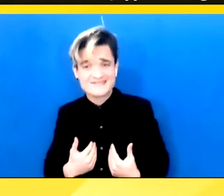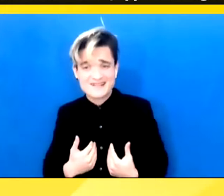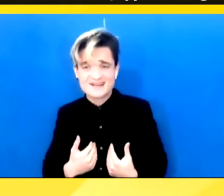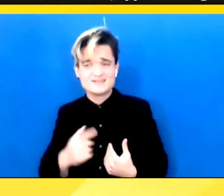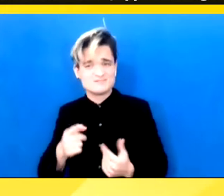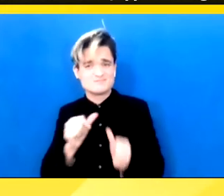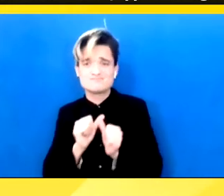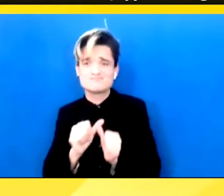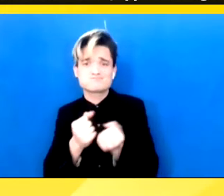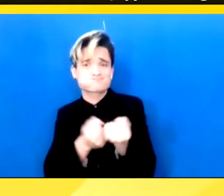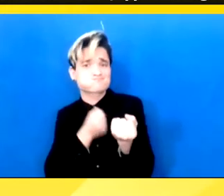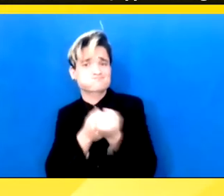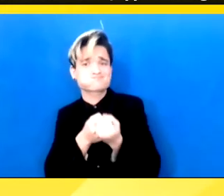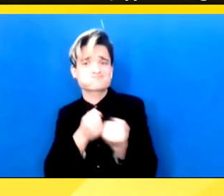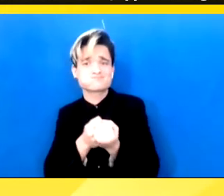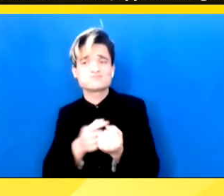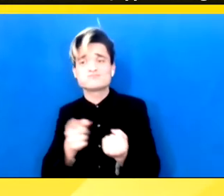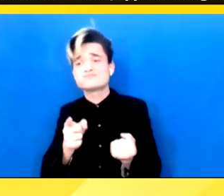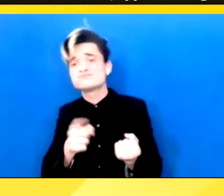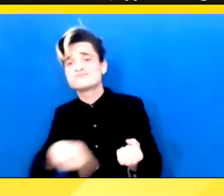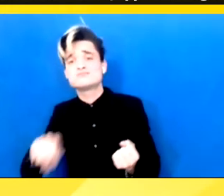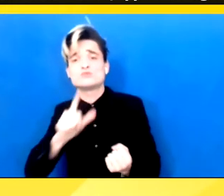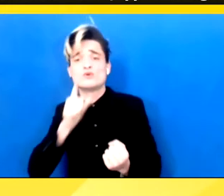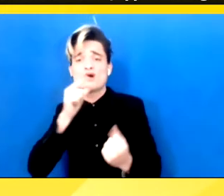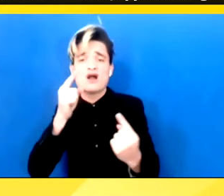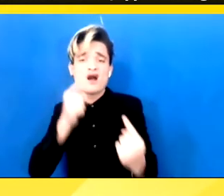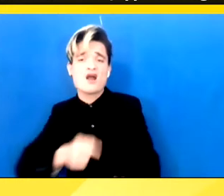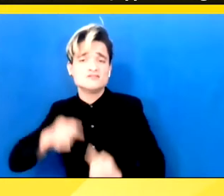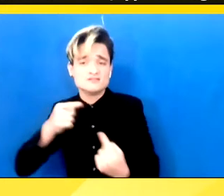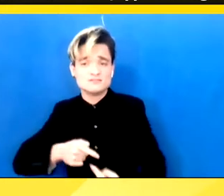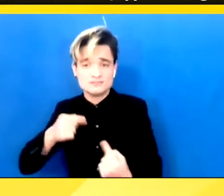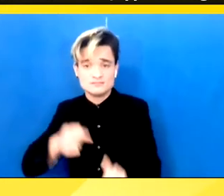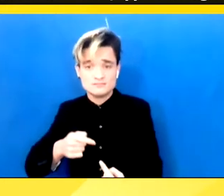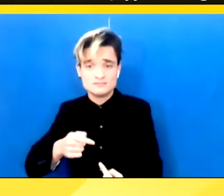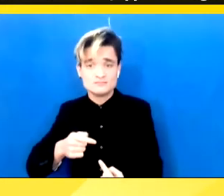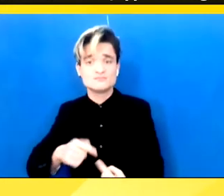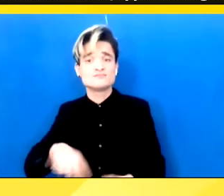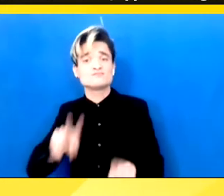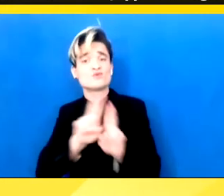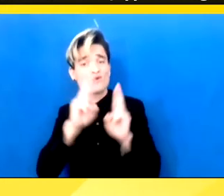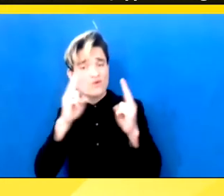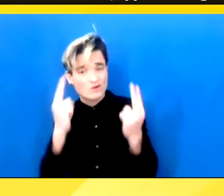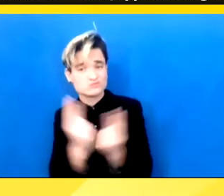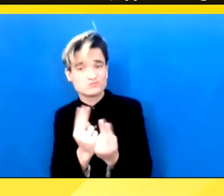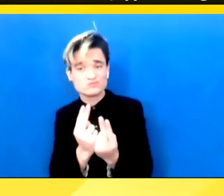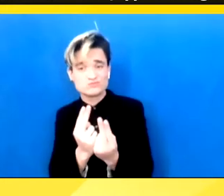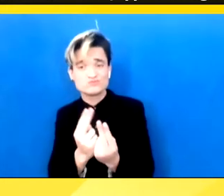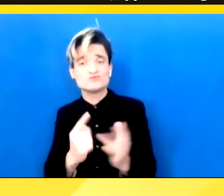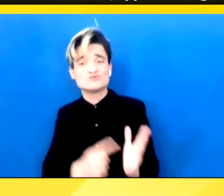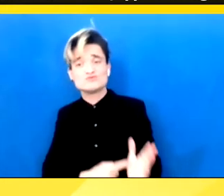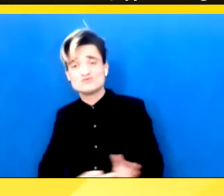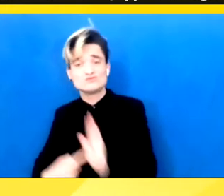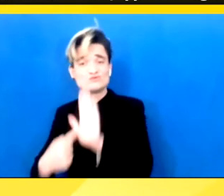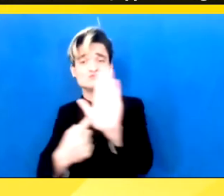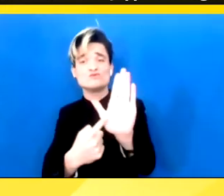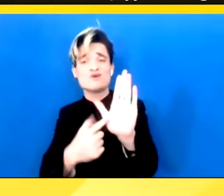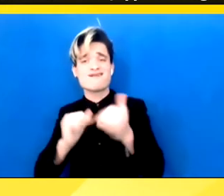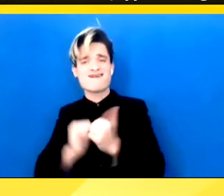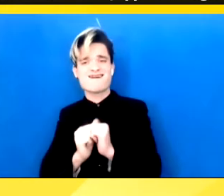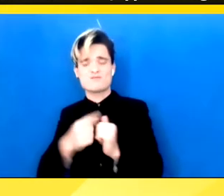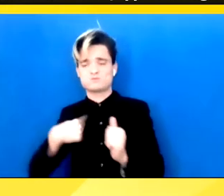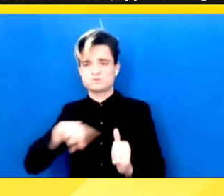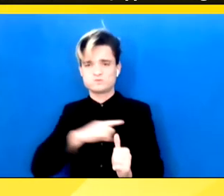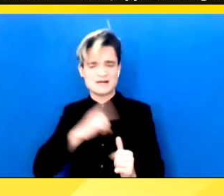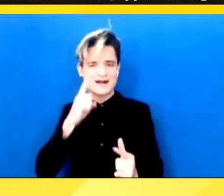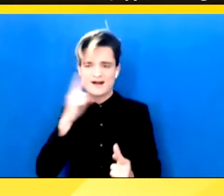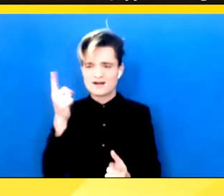who are organizing, who are voting on this union, and showing how we're coming together in a powerful movement.